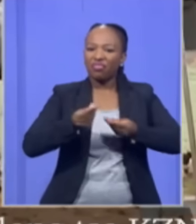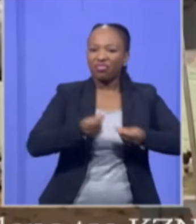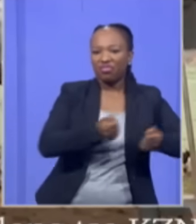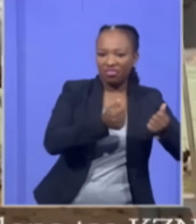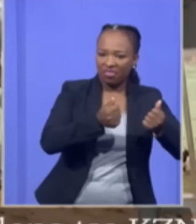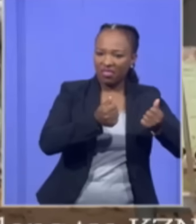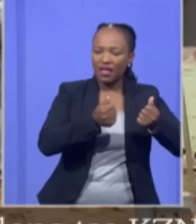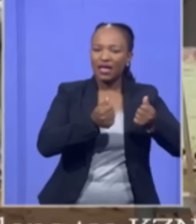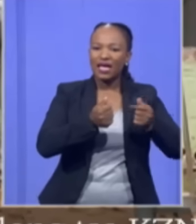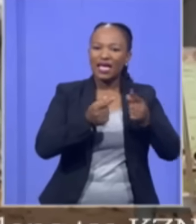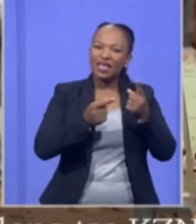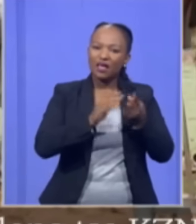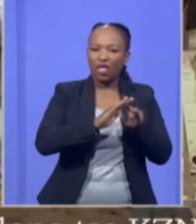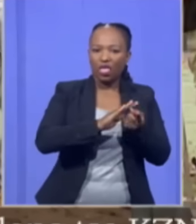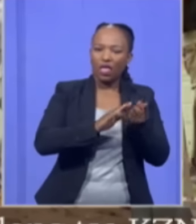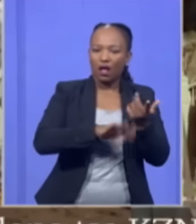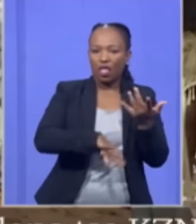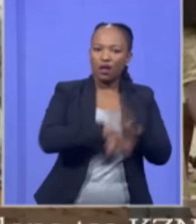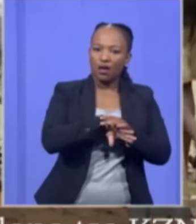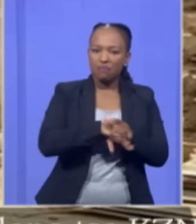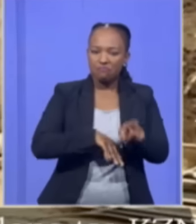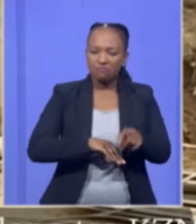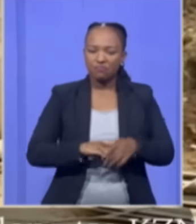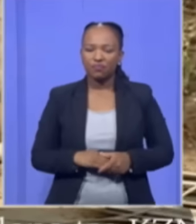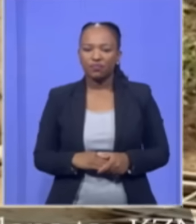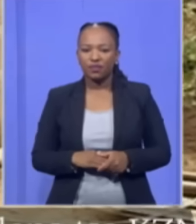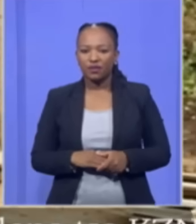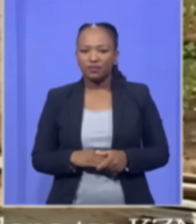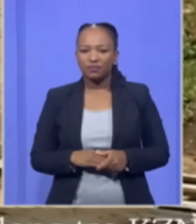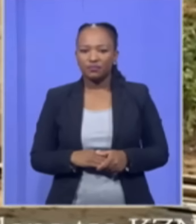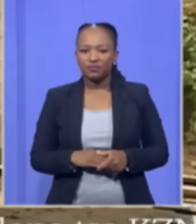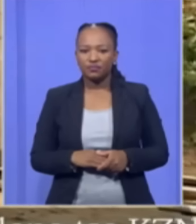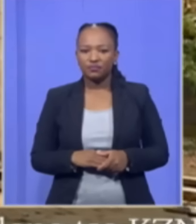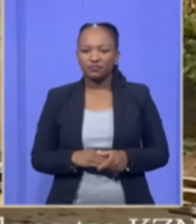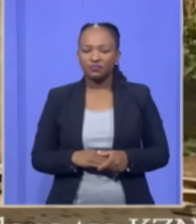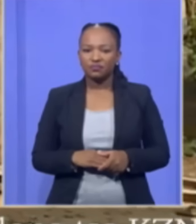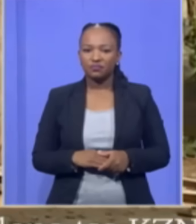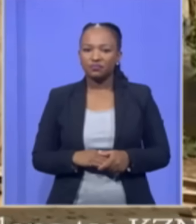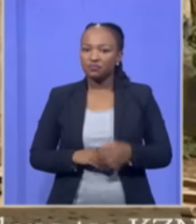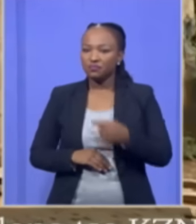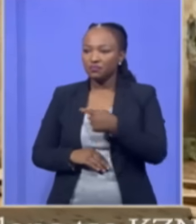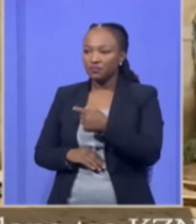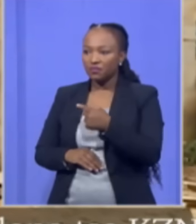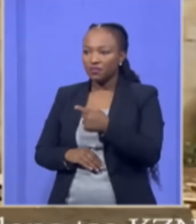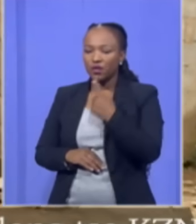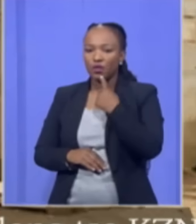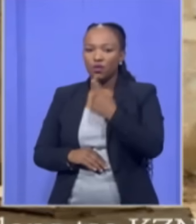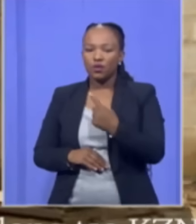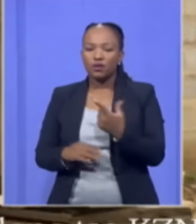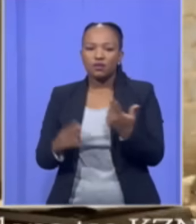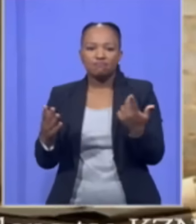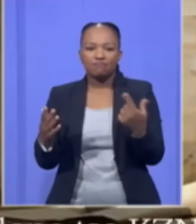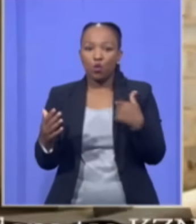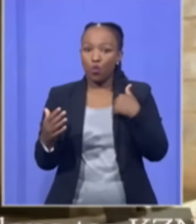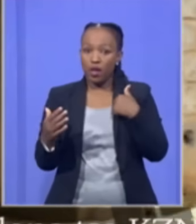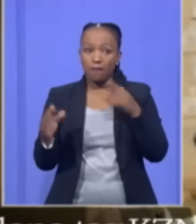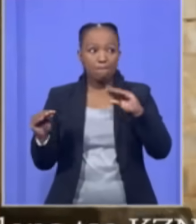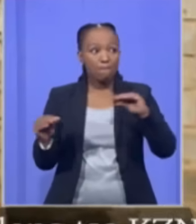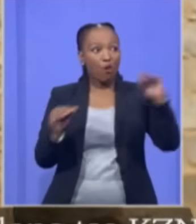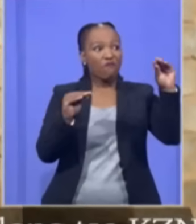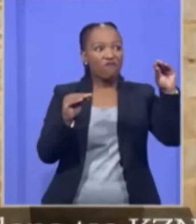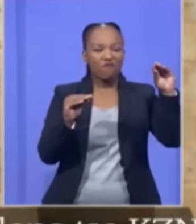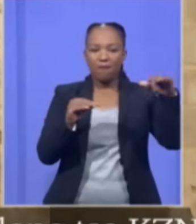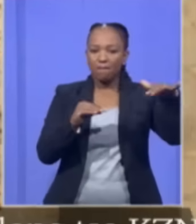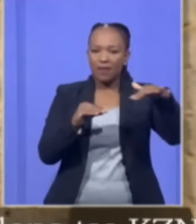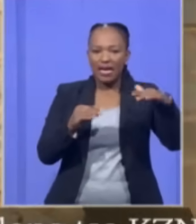Ensimbini borwa ba Durban. Asina umhlaba esingawo kona ngoba ore ha rena sebaka seo re ka fallelang ho sona.